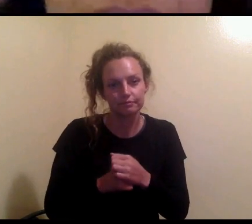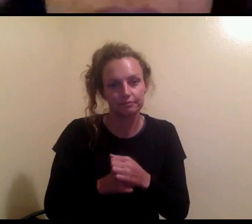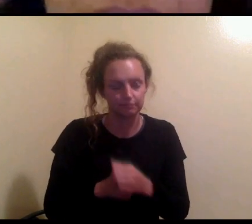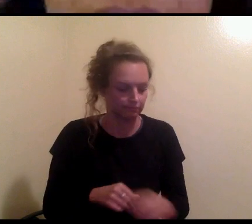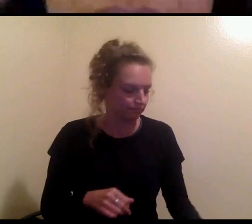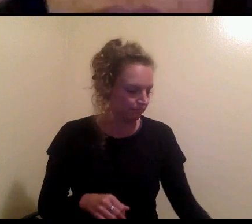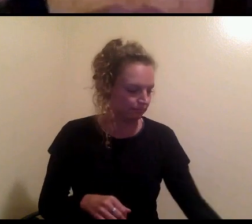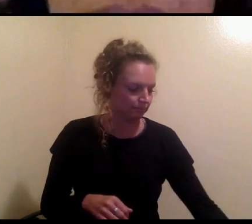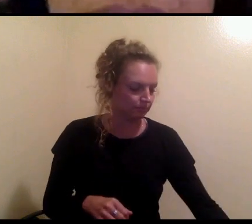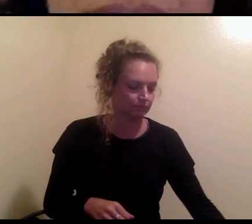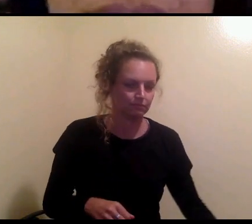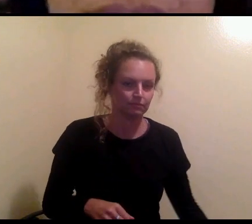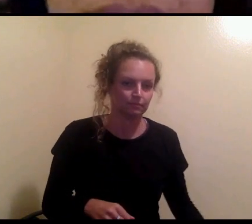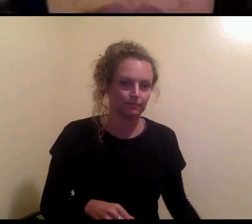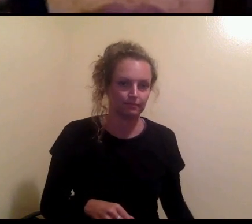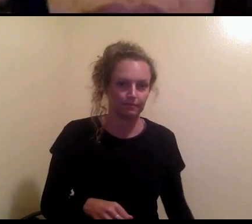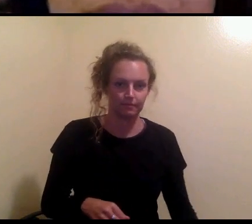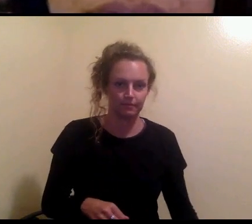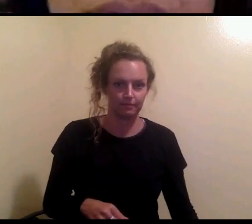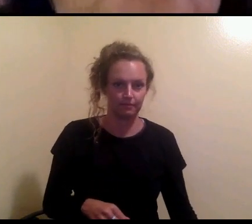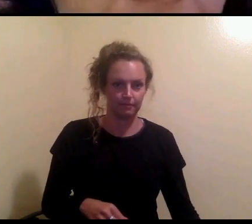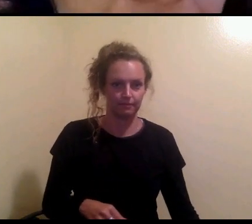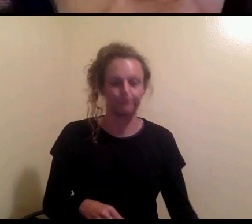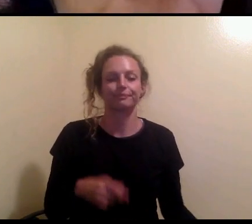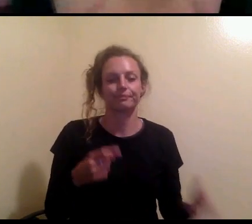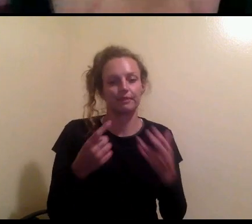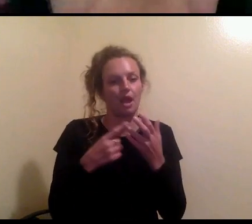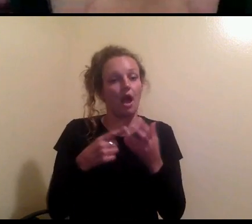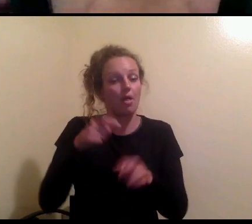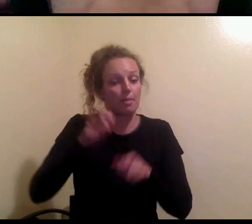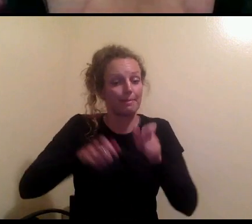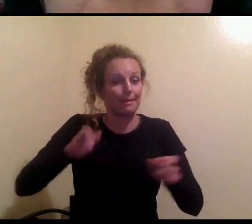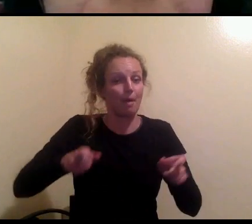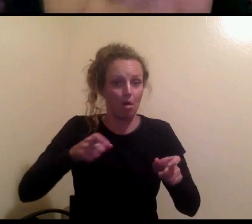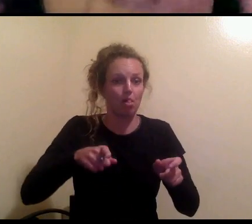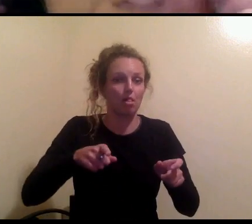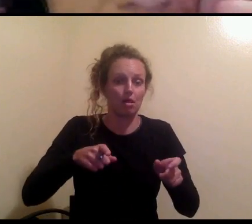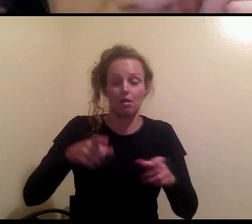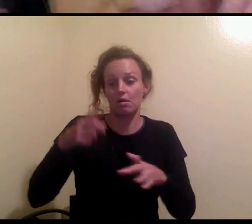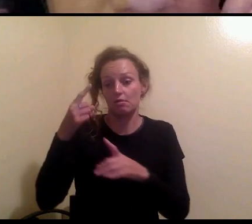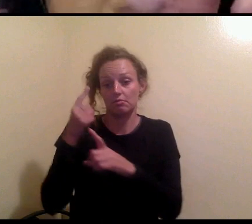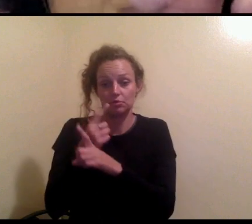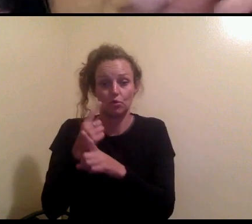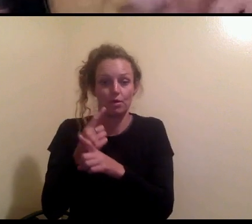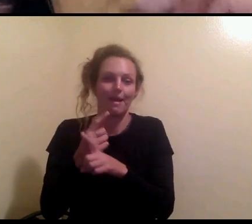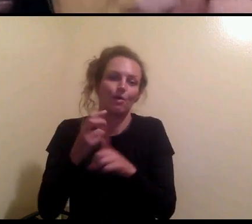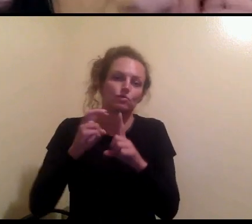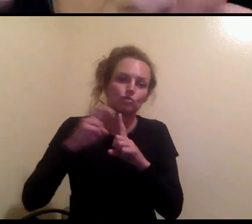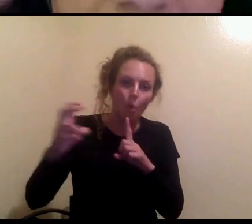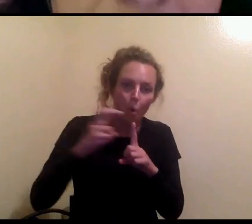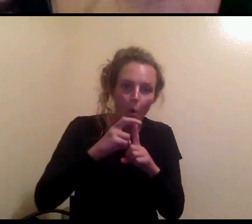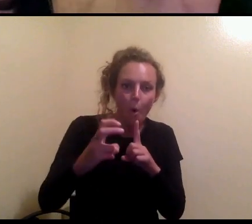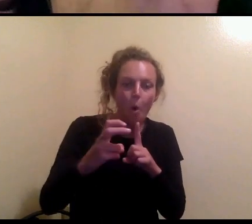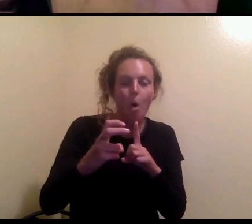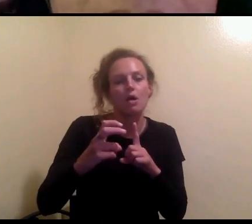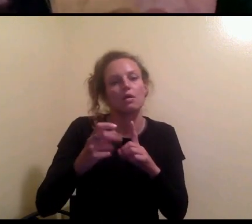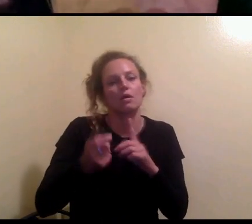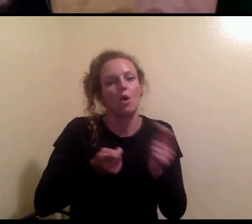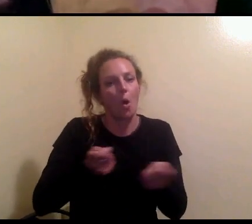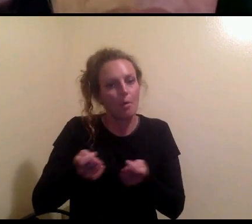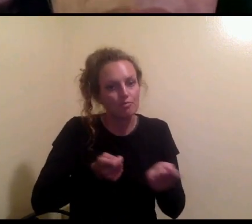a record that I'm proud of. For the past 3 years, we've scored 100% on there. Just because you score 100% doesn't mean you're perfect, and there's